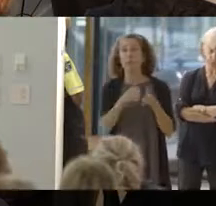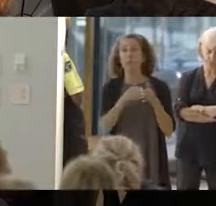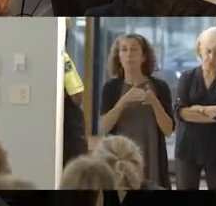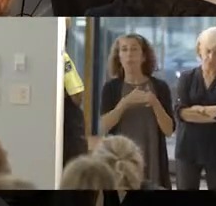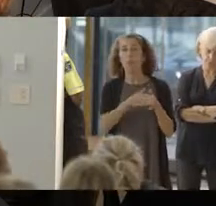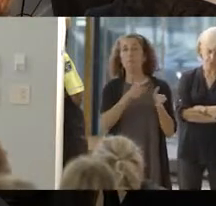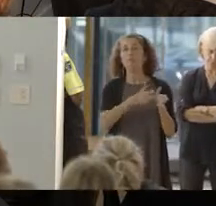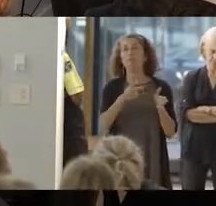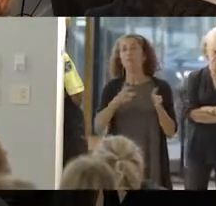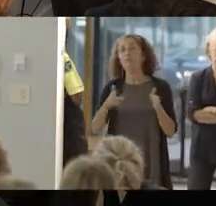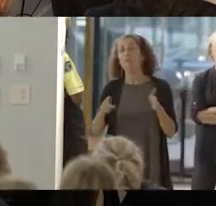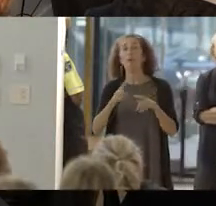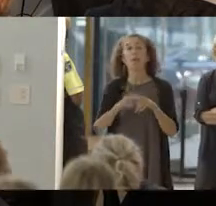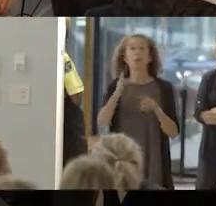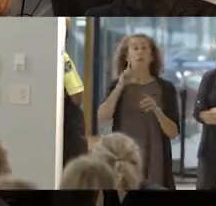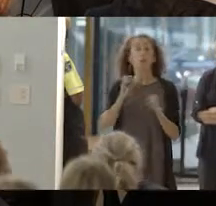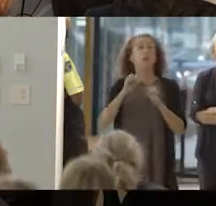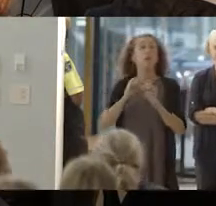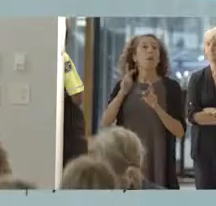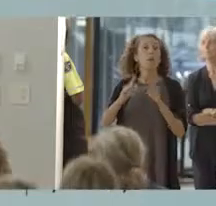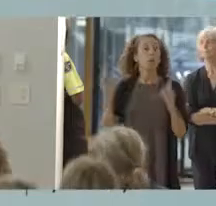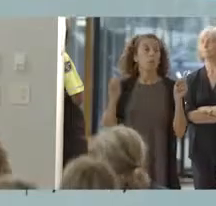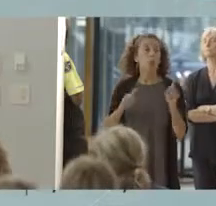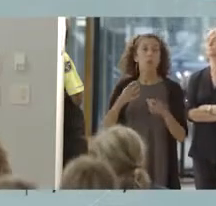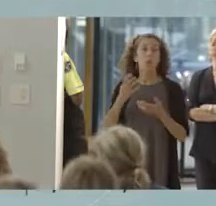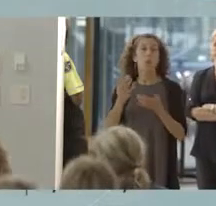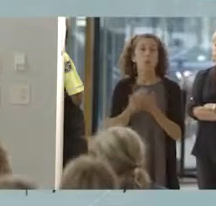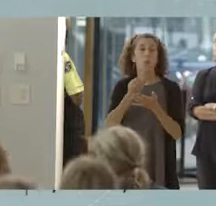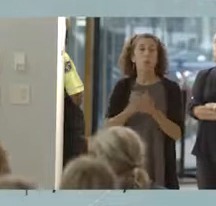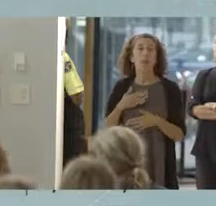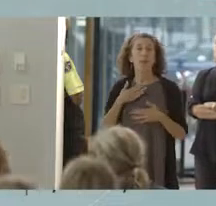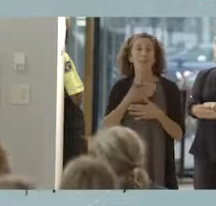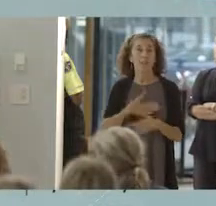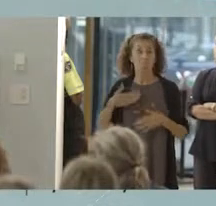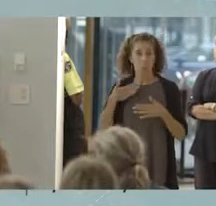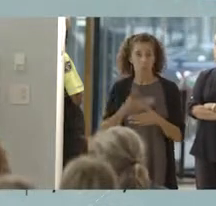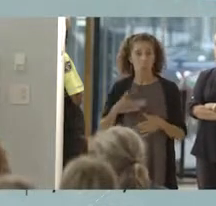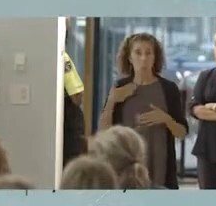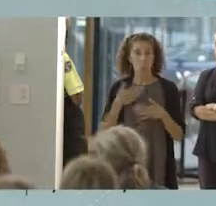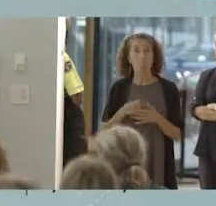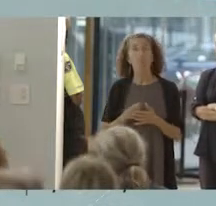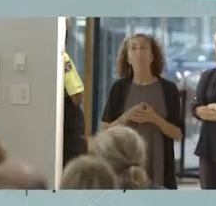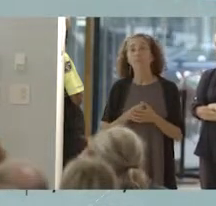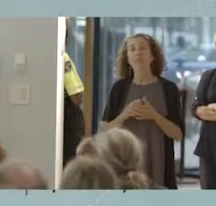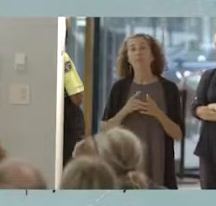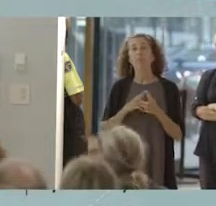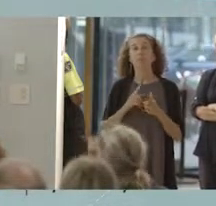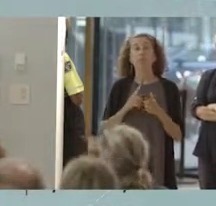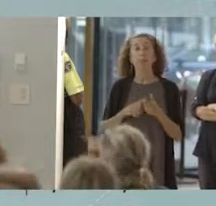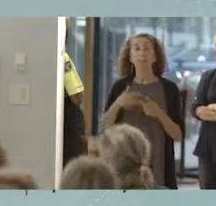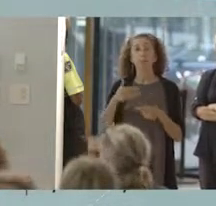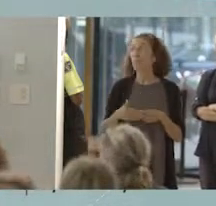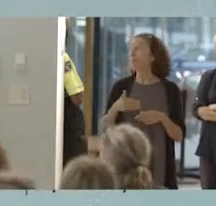from anywhere to sort of enjoy the marina. And then as we move further south past Pump House